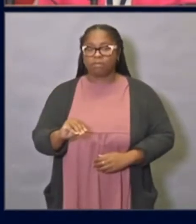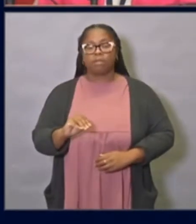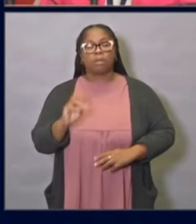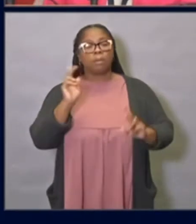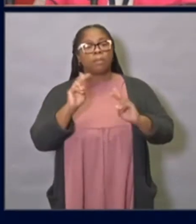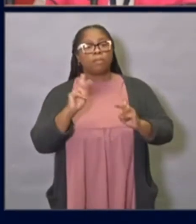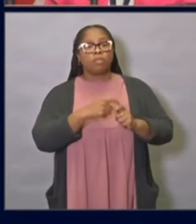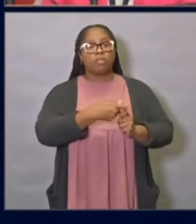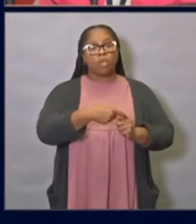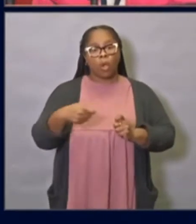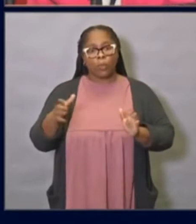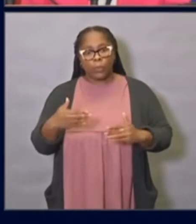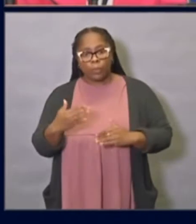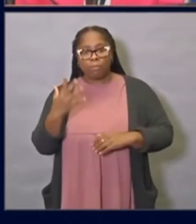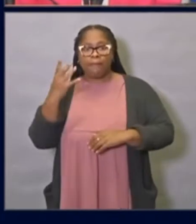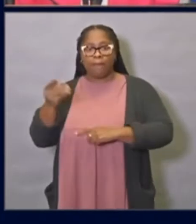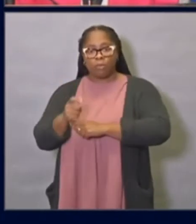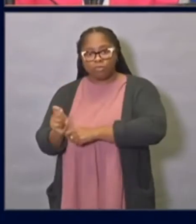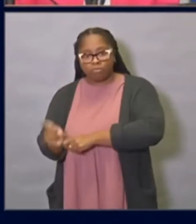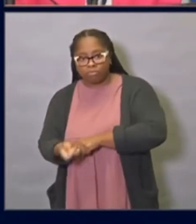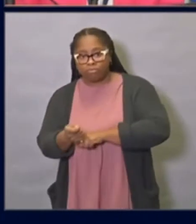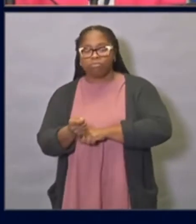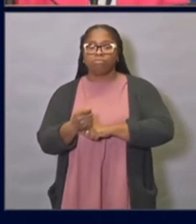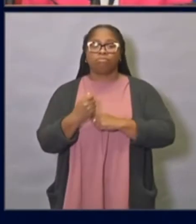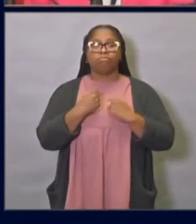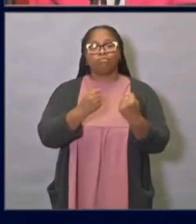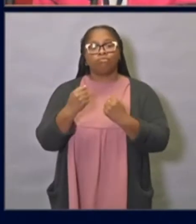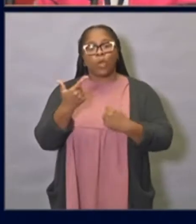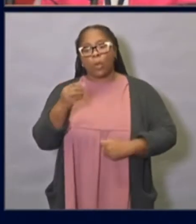card rooms, outdoor mini golf, go-karts, and batting